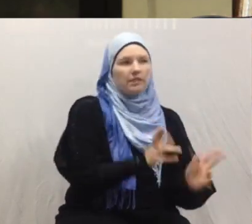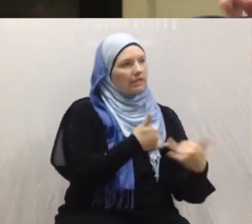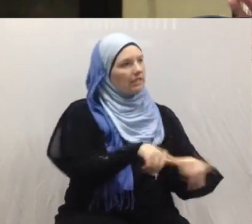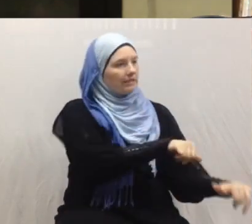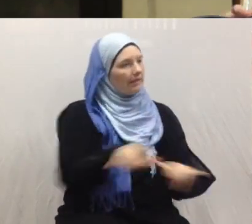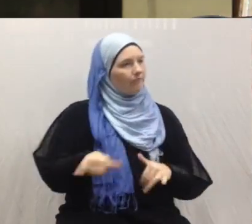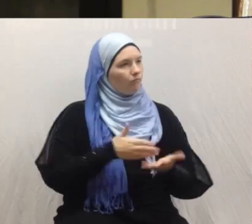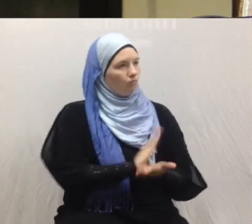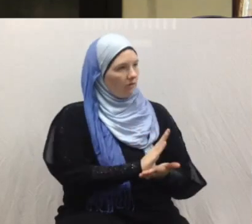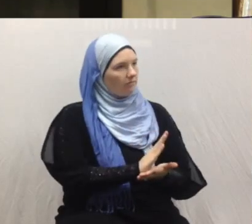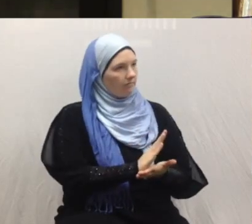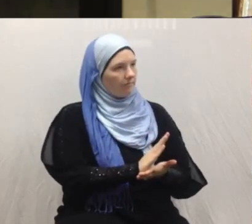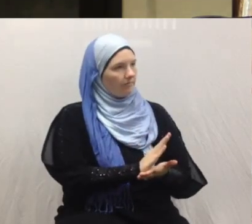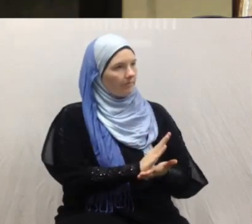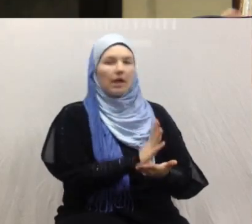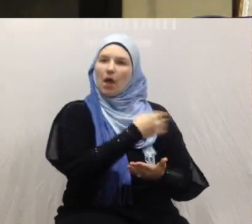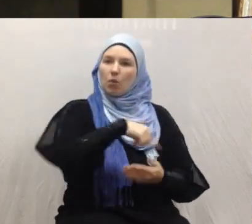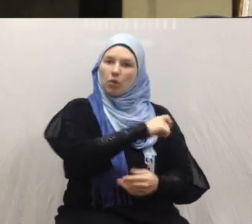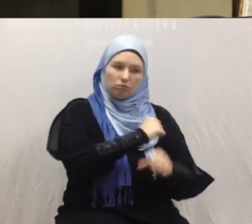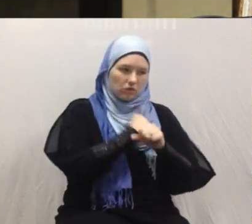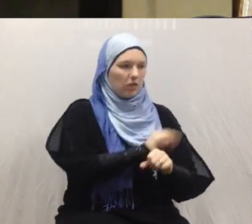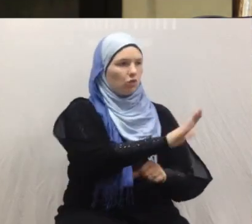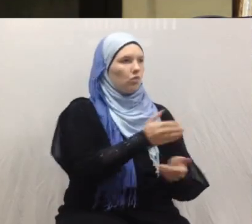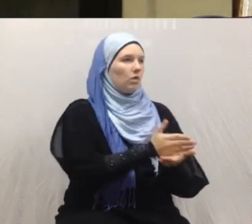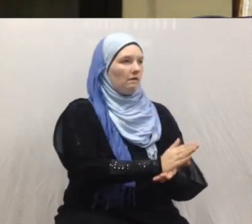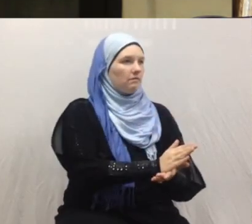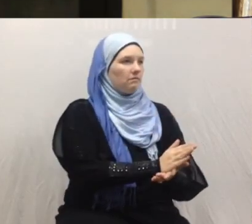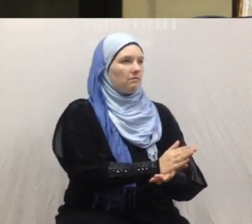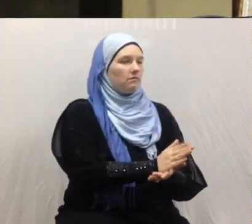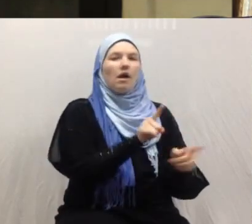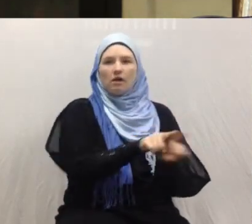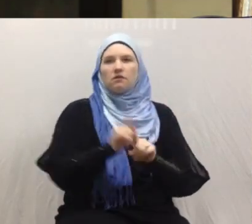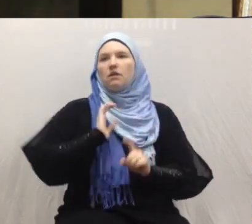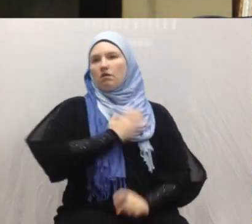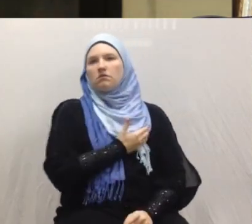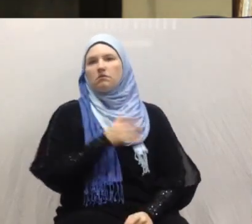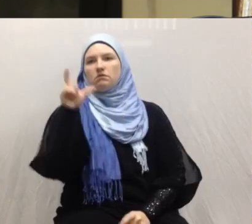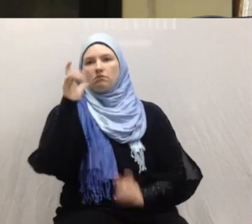institutions are to be as protected as the Muslims.